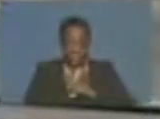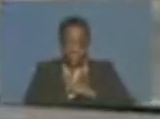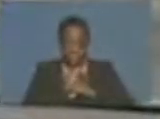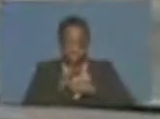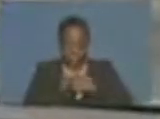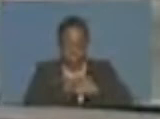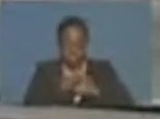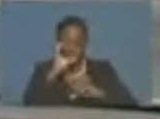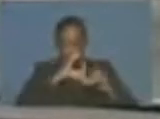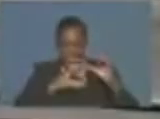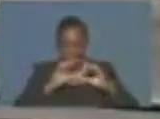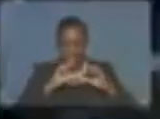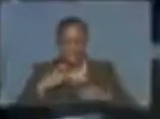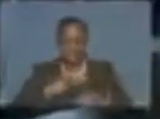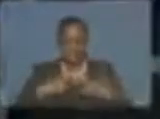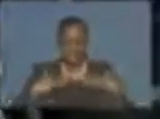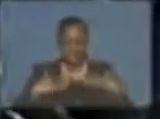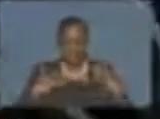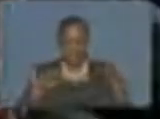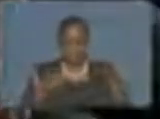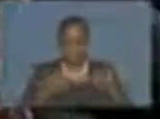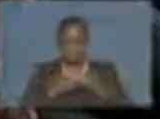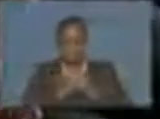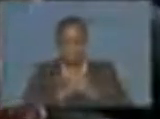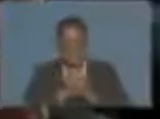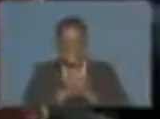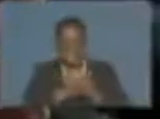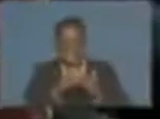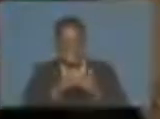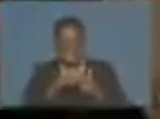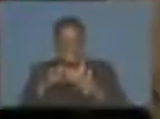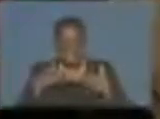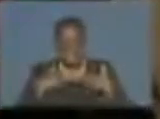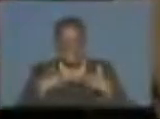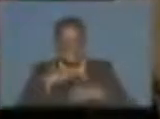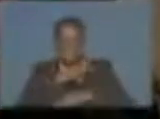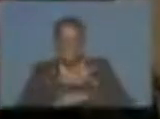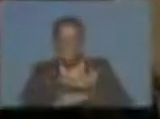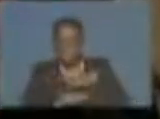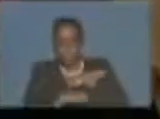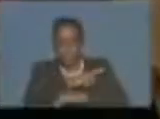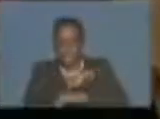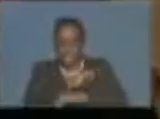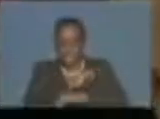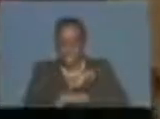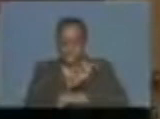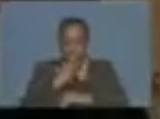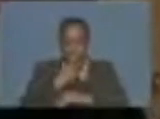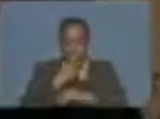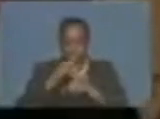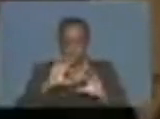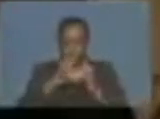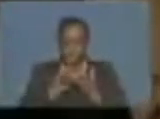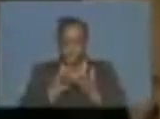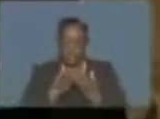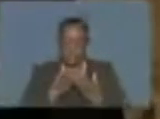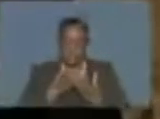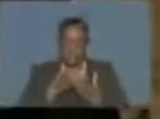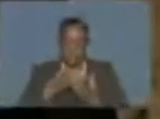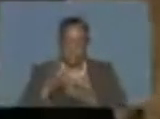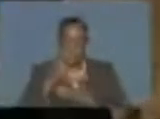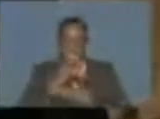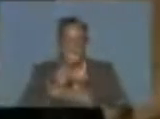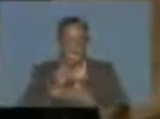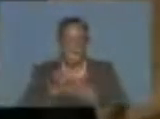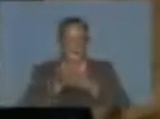were very happy to get involved. Police Superintendent Davi Pratt, officer in charge of community policing and neighborhood,